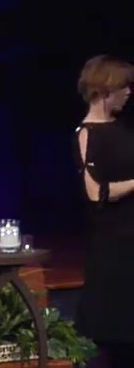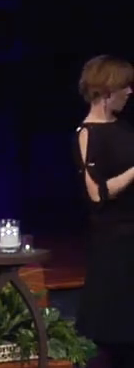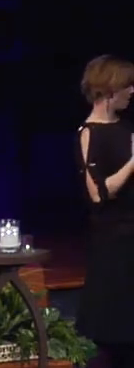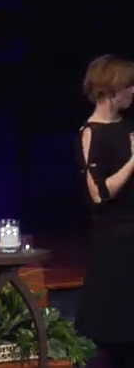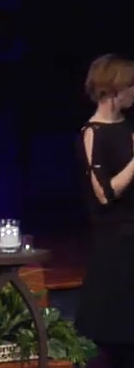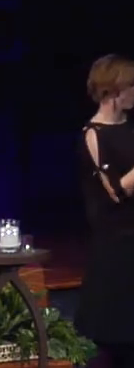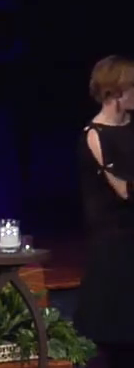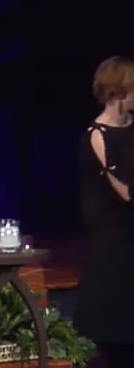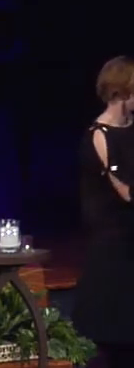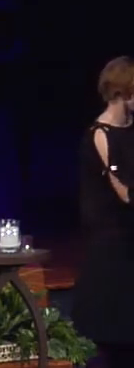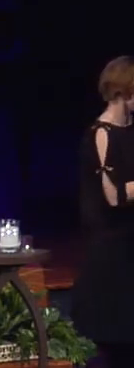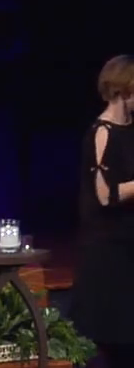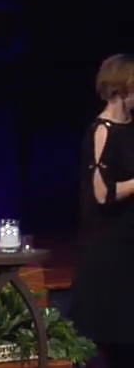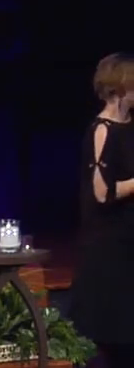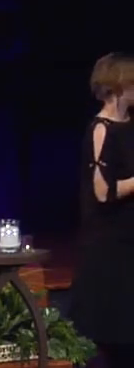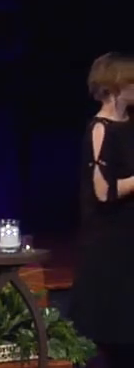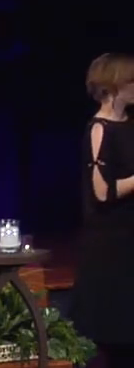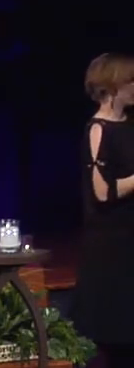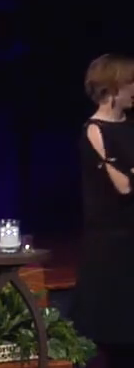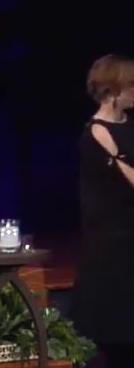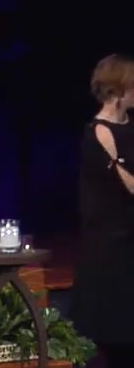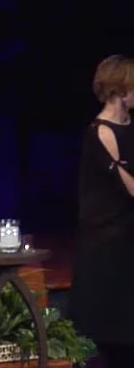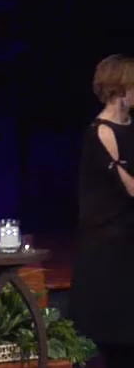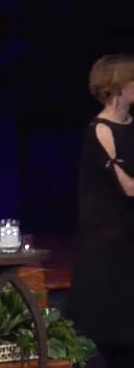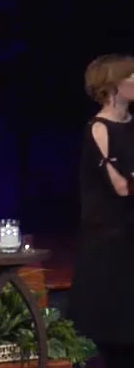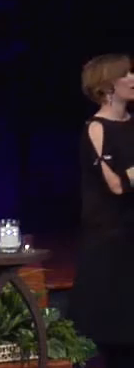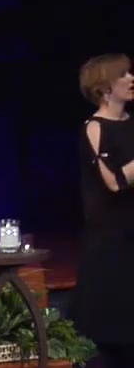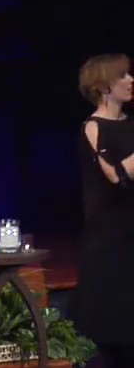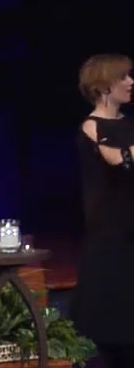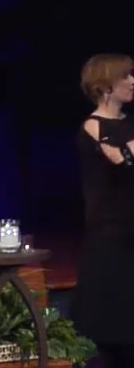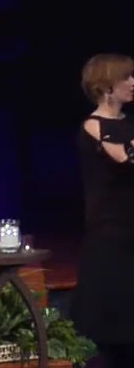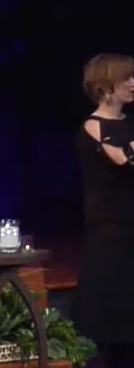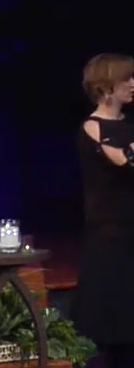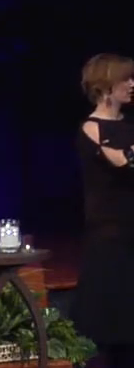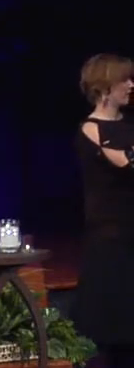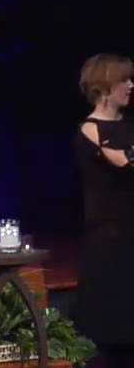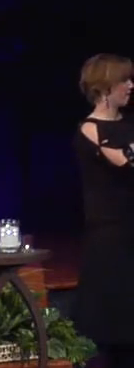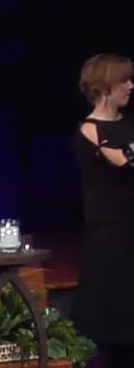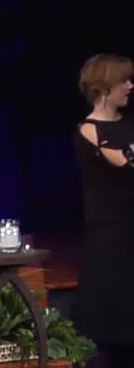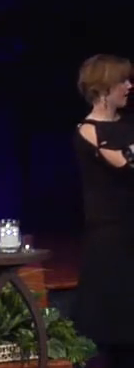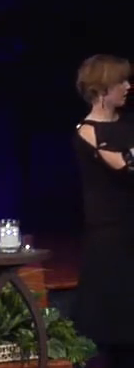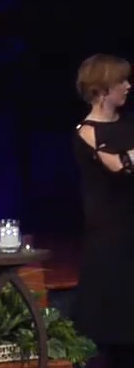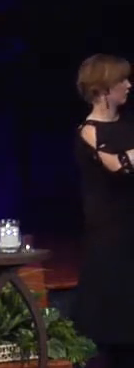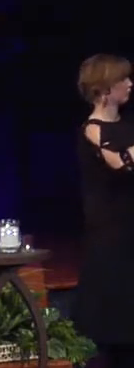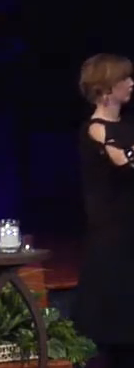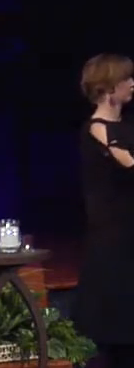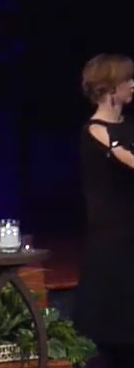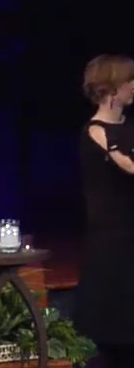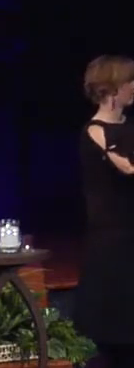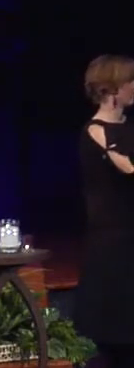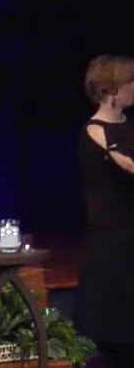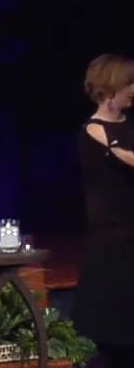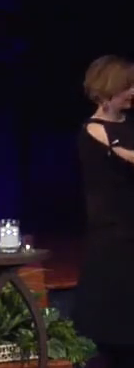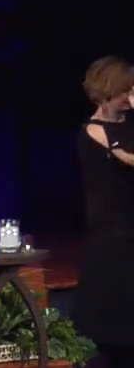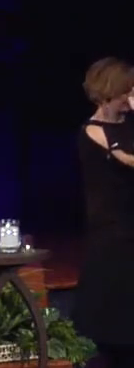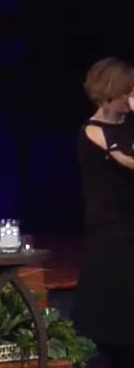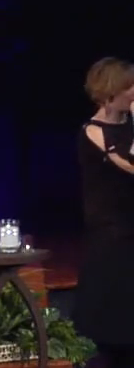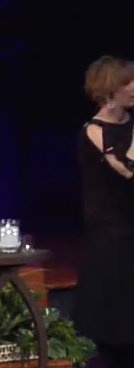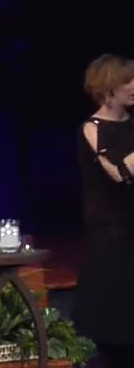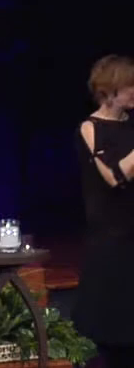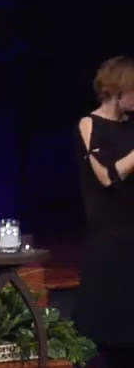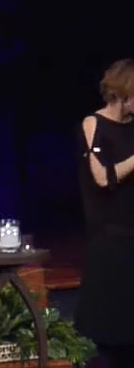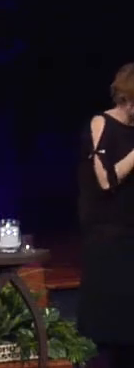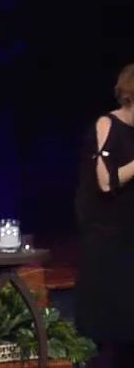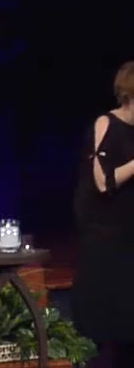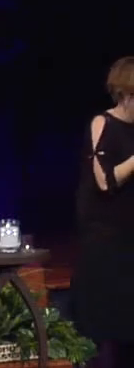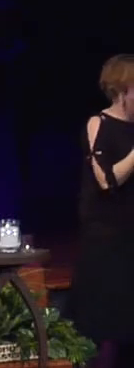nonviolence that helped bring and take away the British Empire from India. And then he struggled to keep his people together.